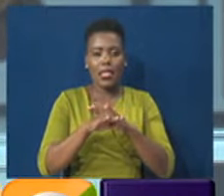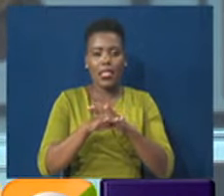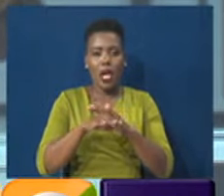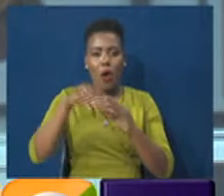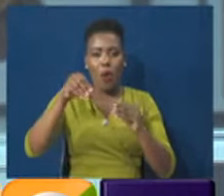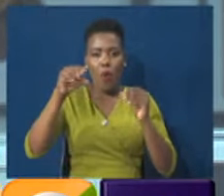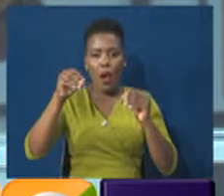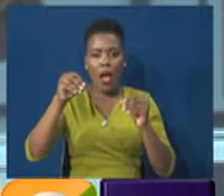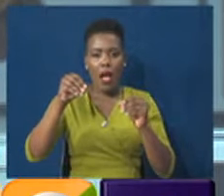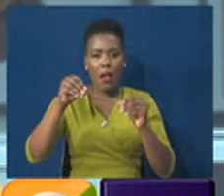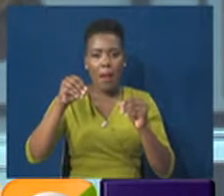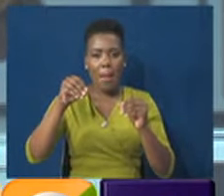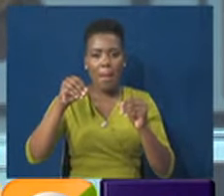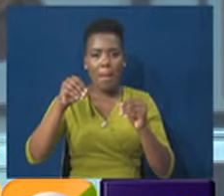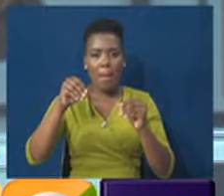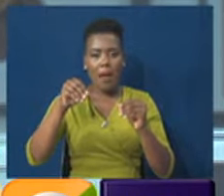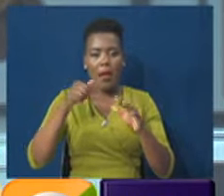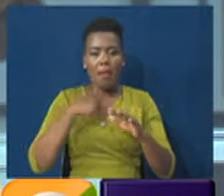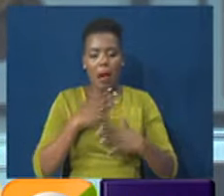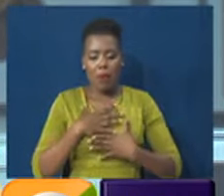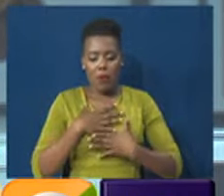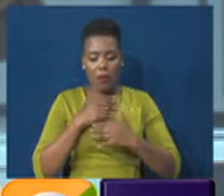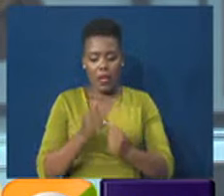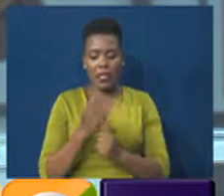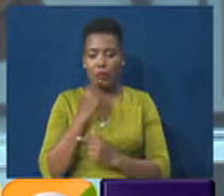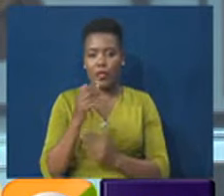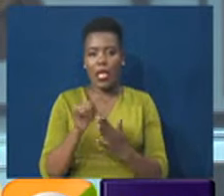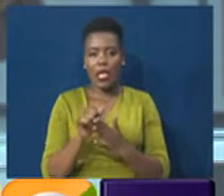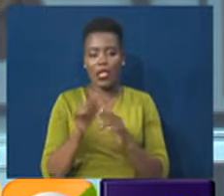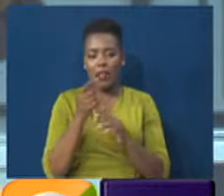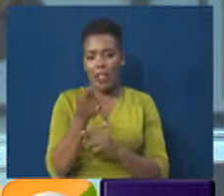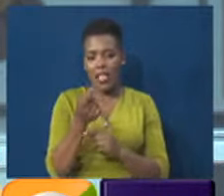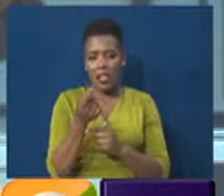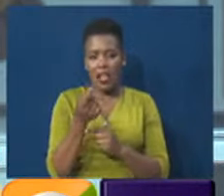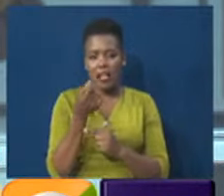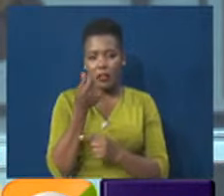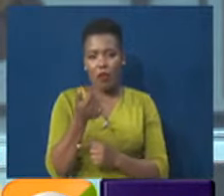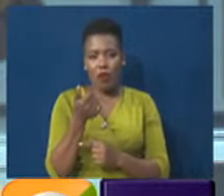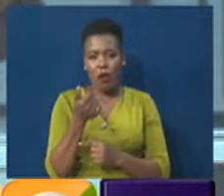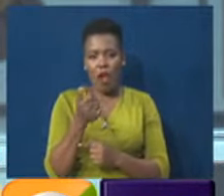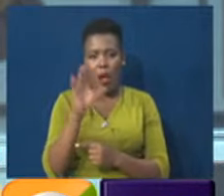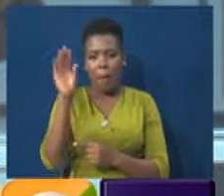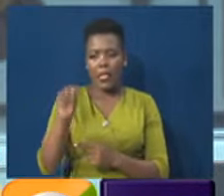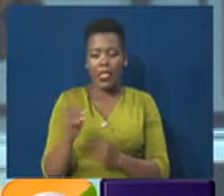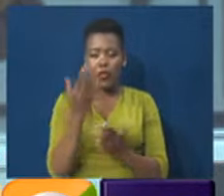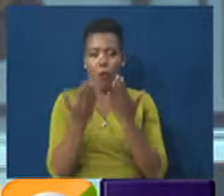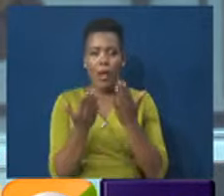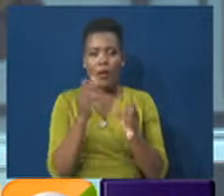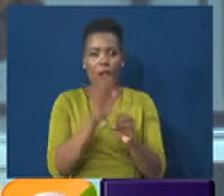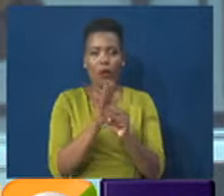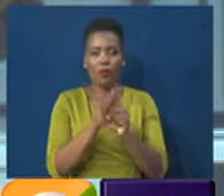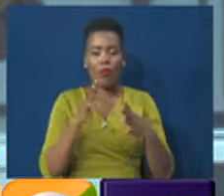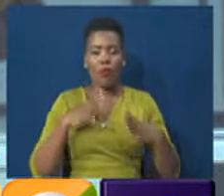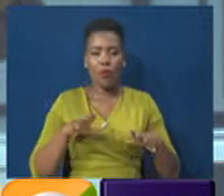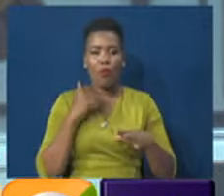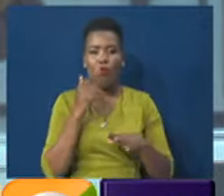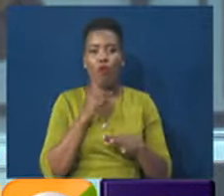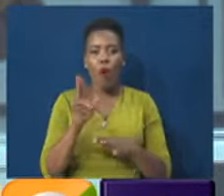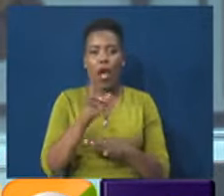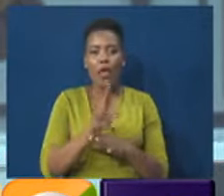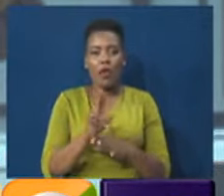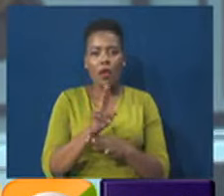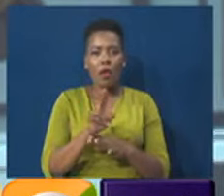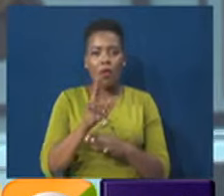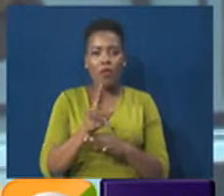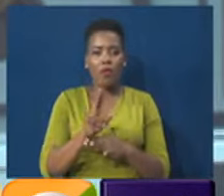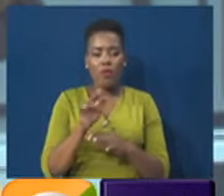unga, I am confident to say it's a very small fraction compared to majority of the population that is in the